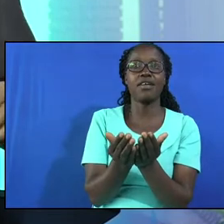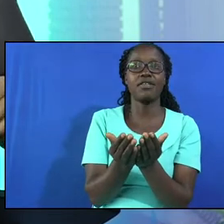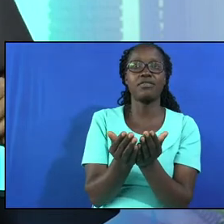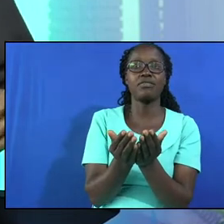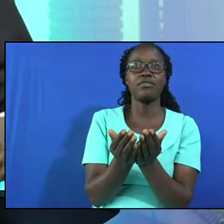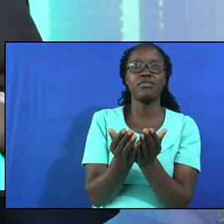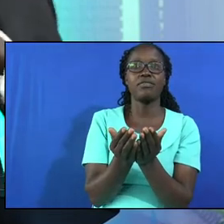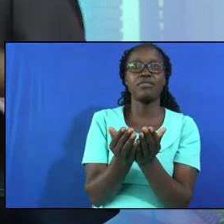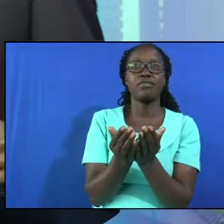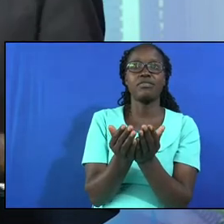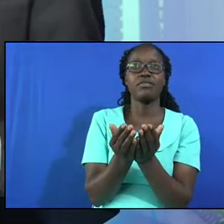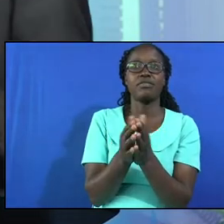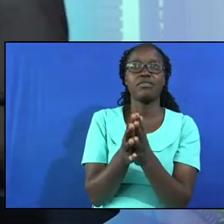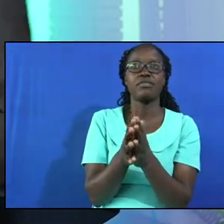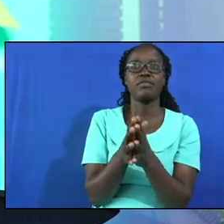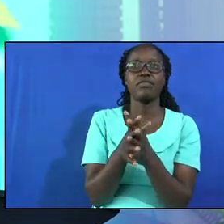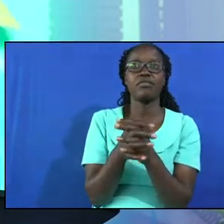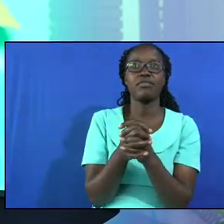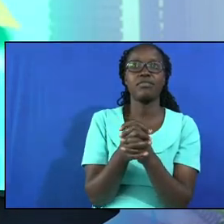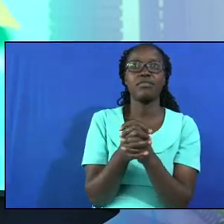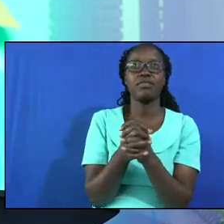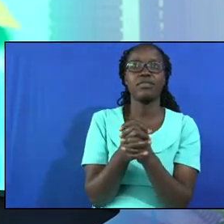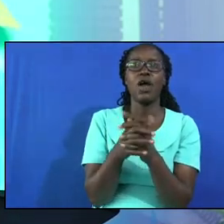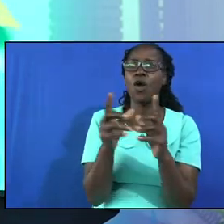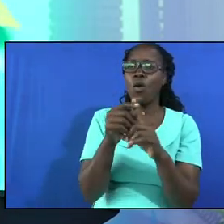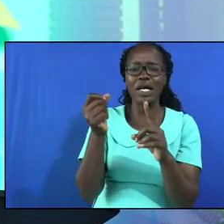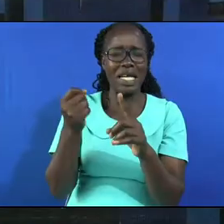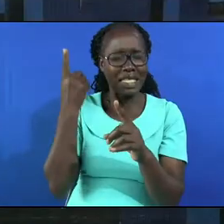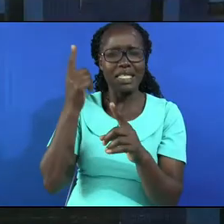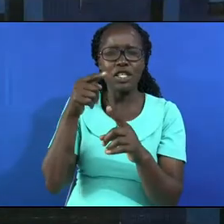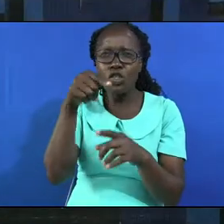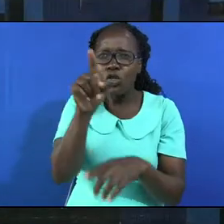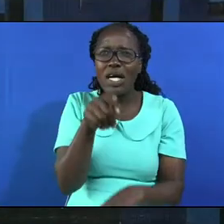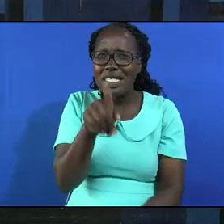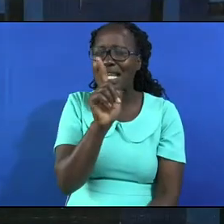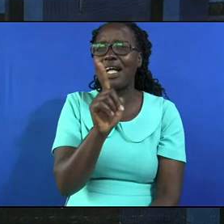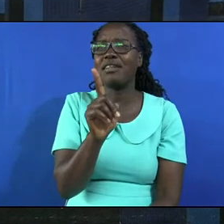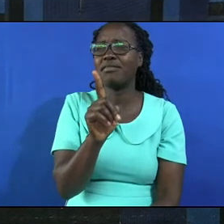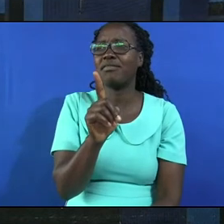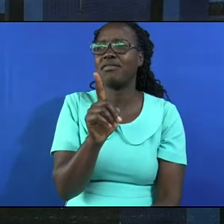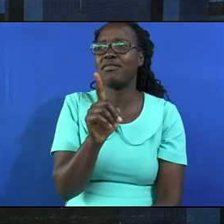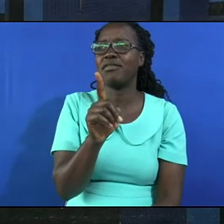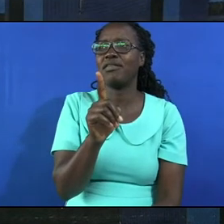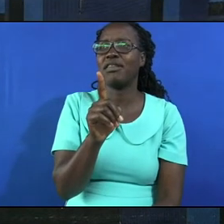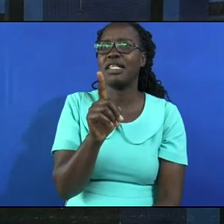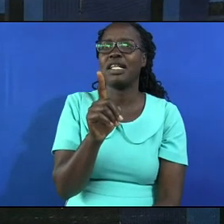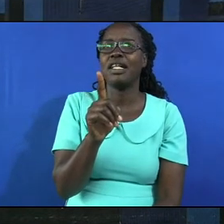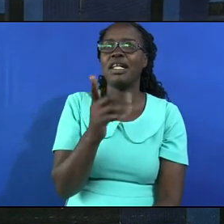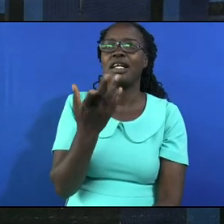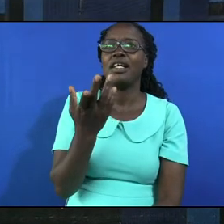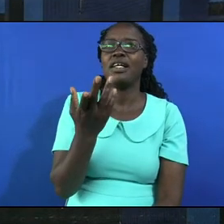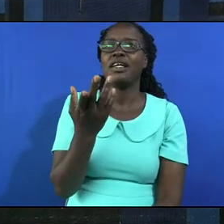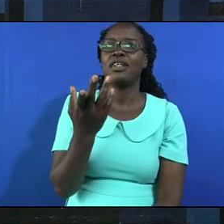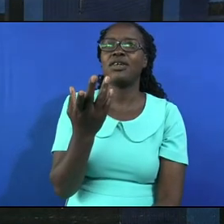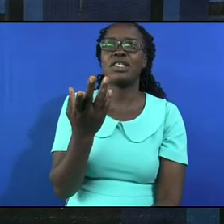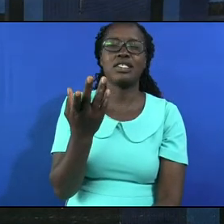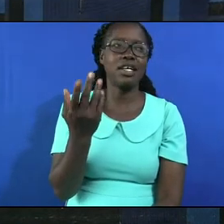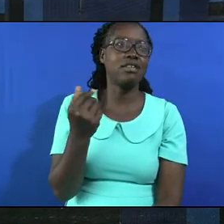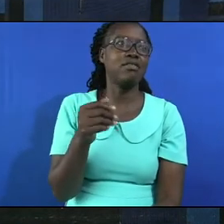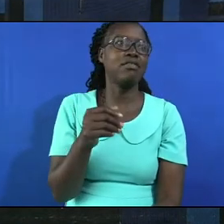So make yourself. I want you to get that word yourself. So make yourself. I can't hear you. So